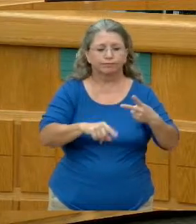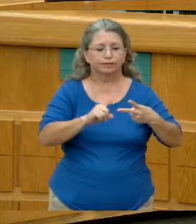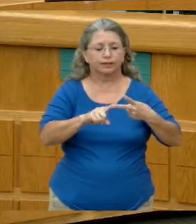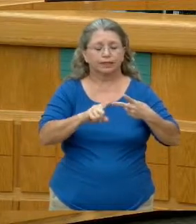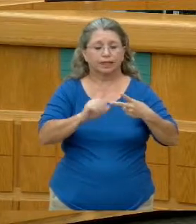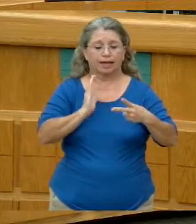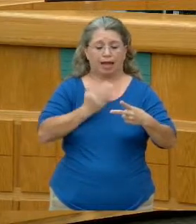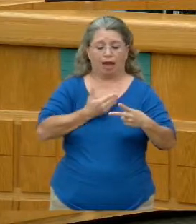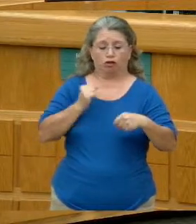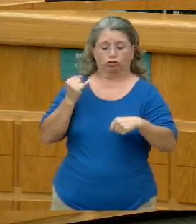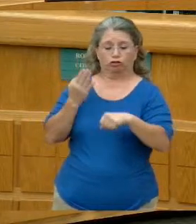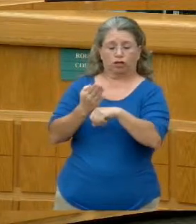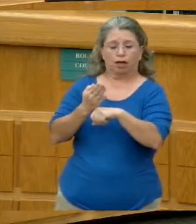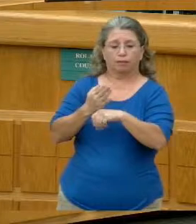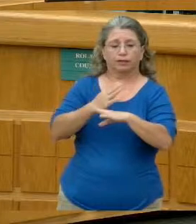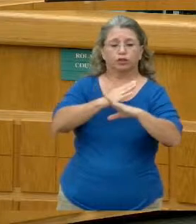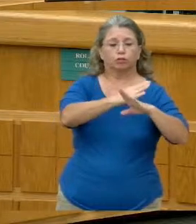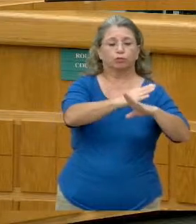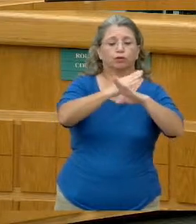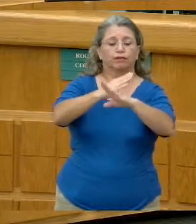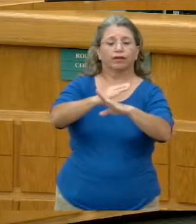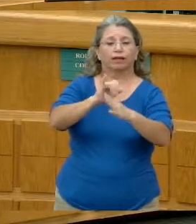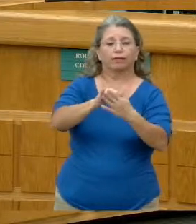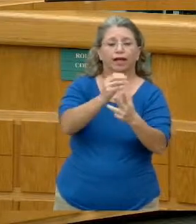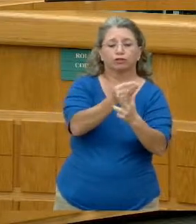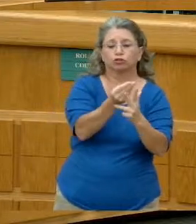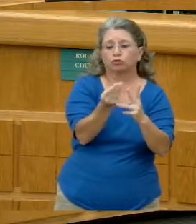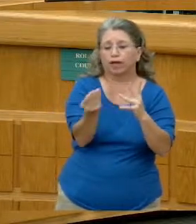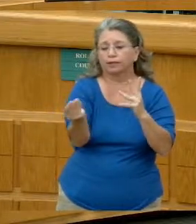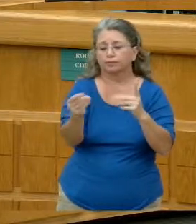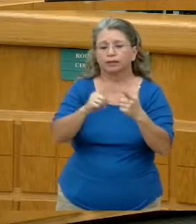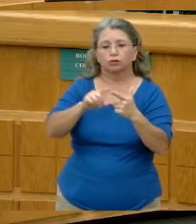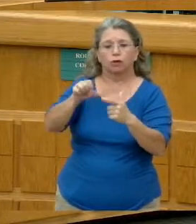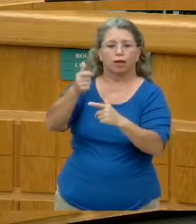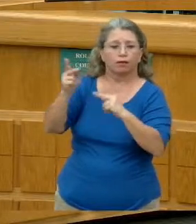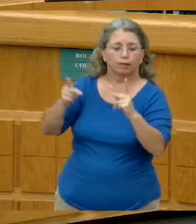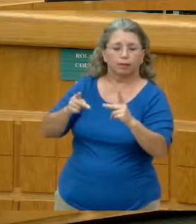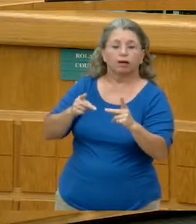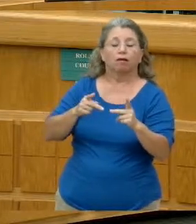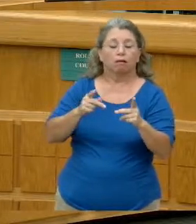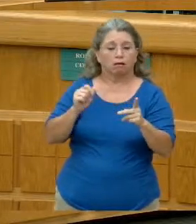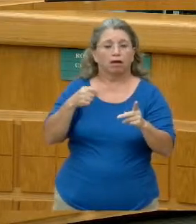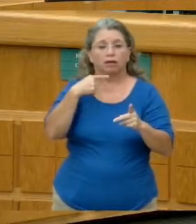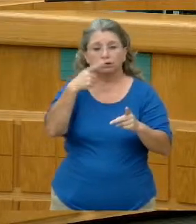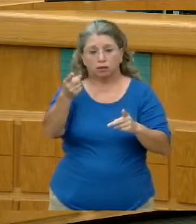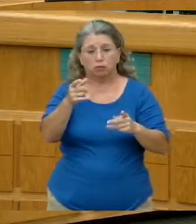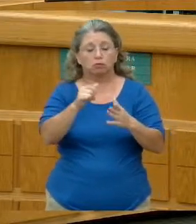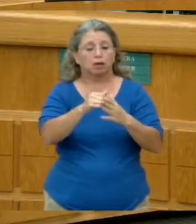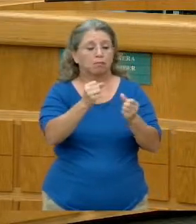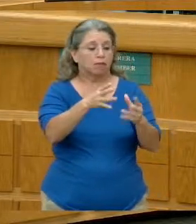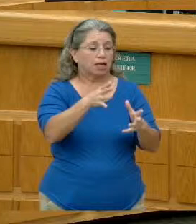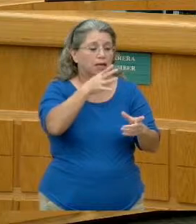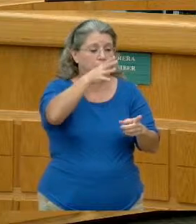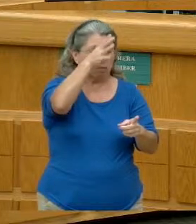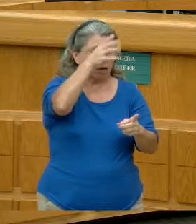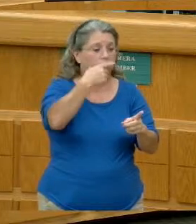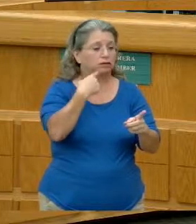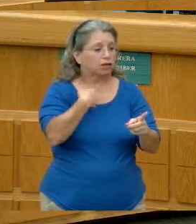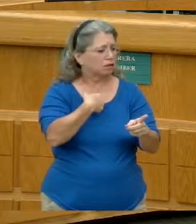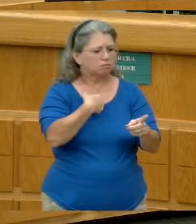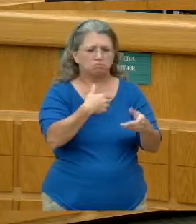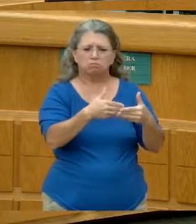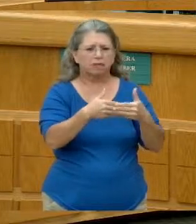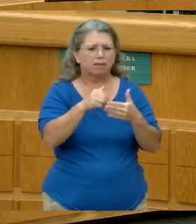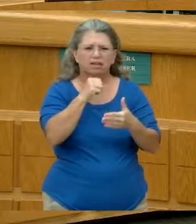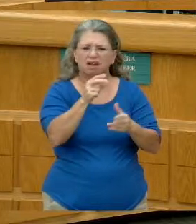from transmitting to others. We could say that many of the parents of these babies have told us that the babies are not that sick. They seem